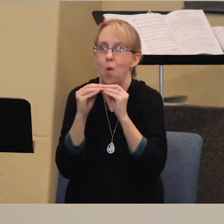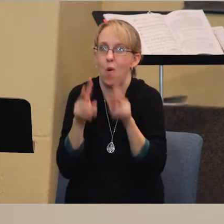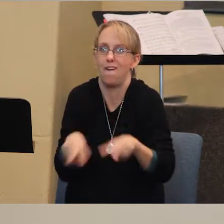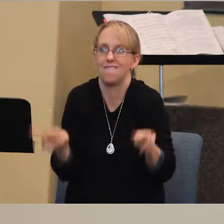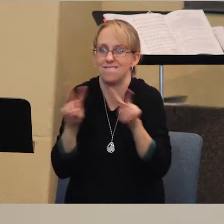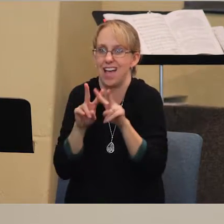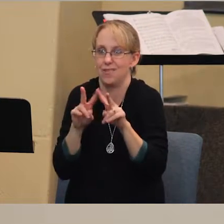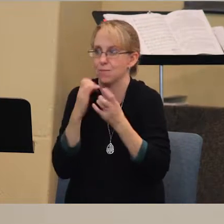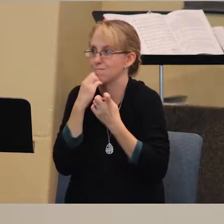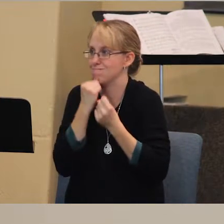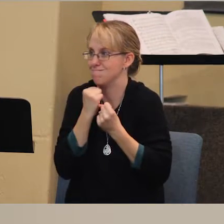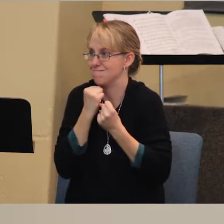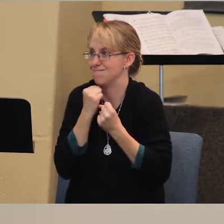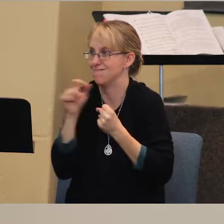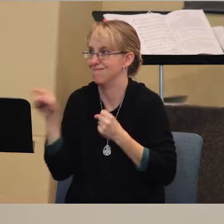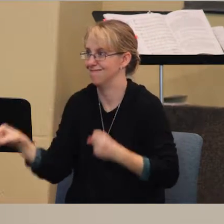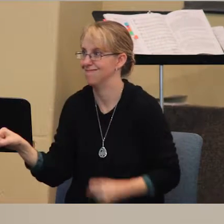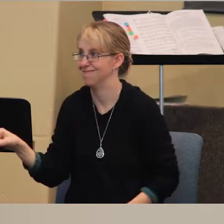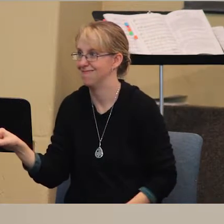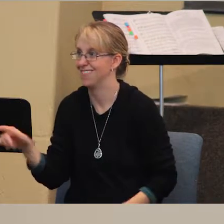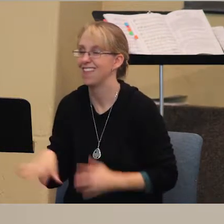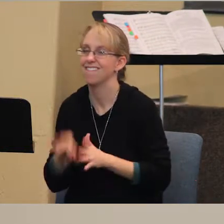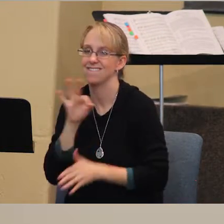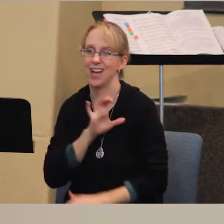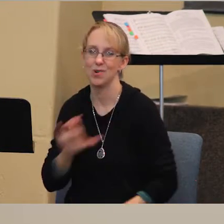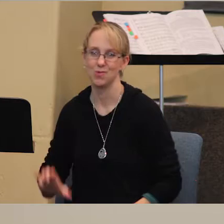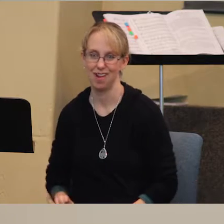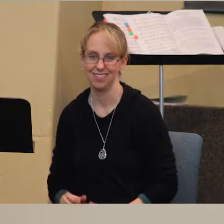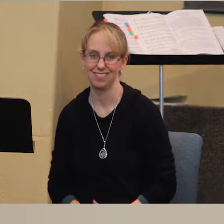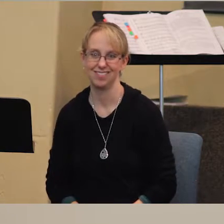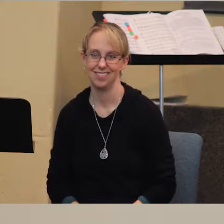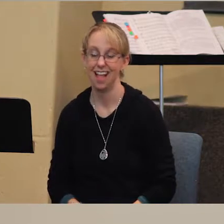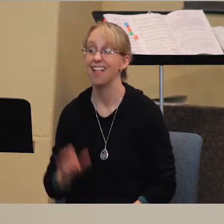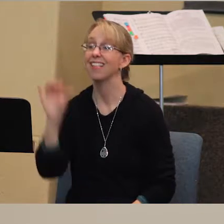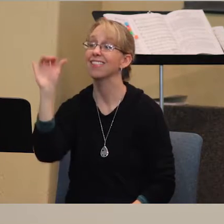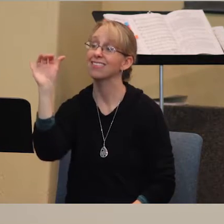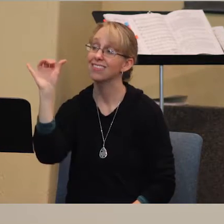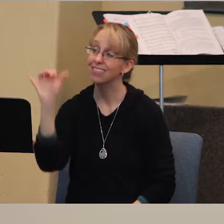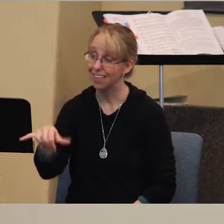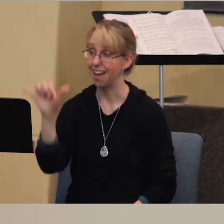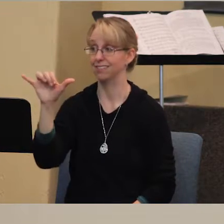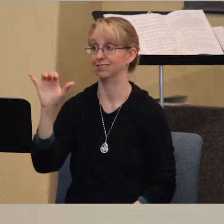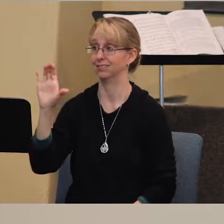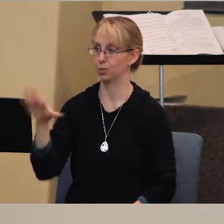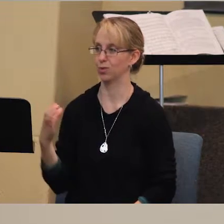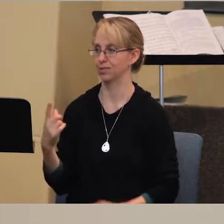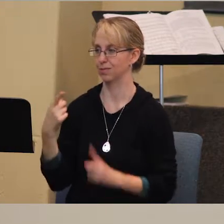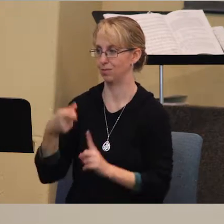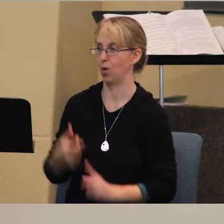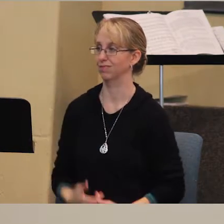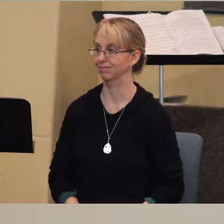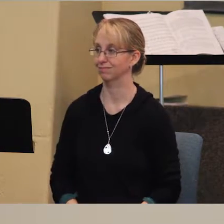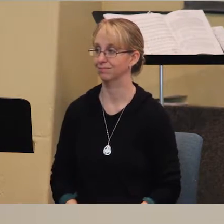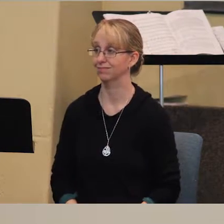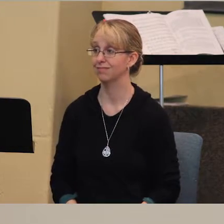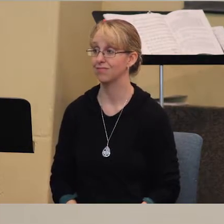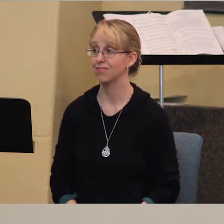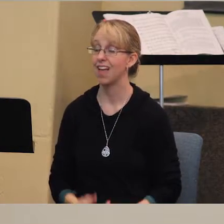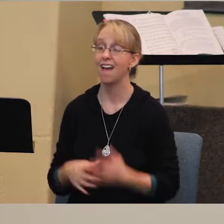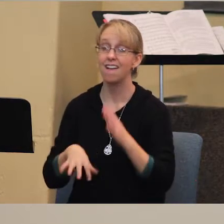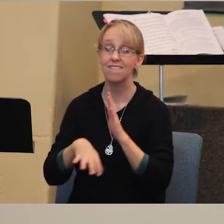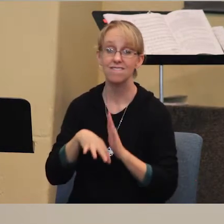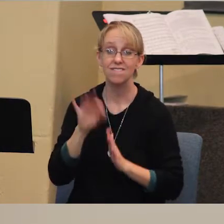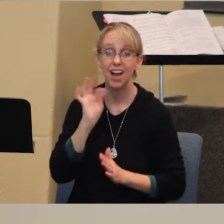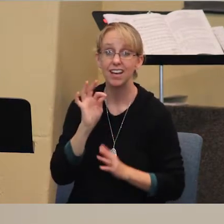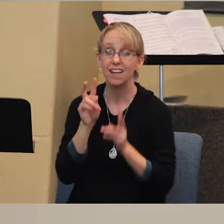than what they had valued before, because they found Christ. That's what Christmas is about. It's finding value, finding